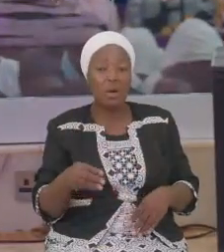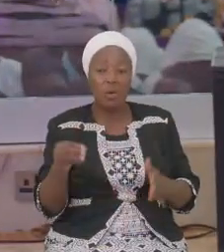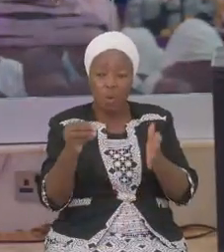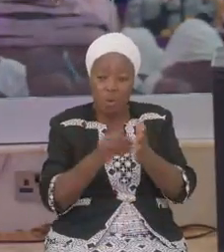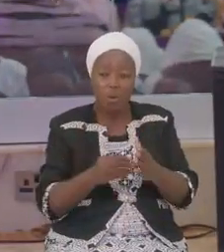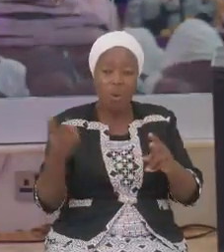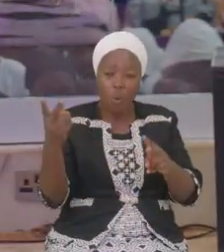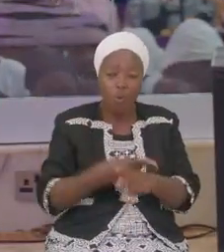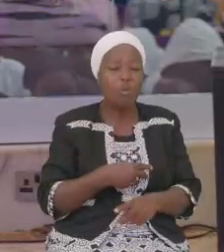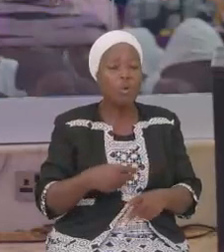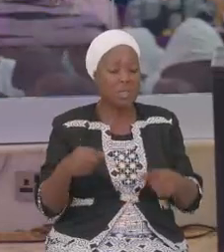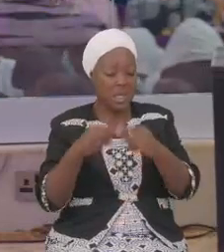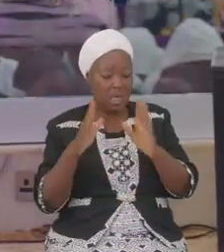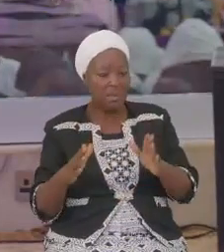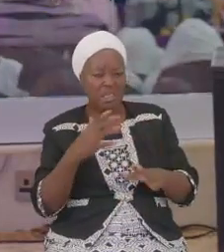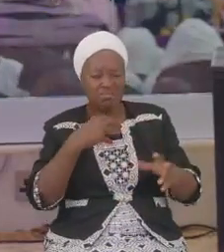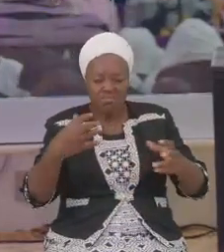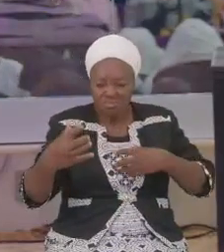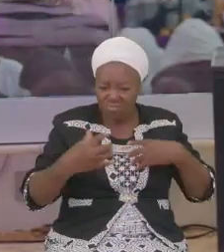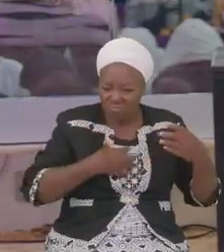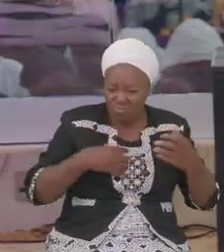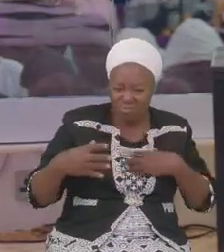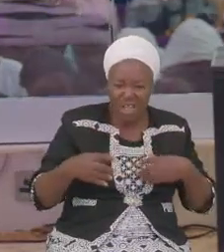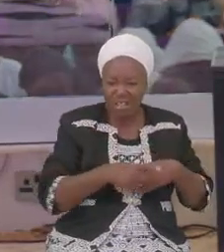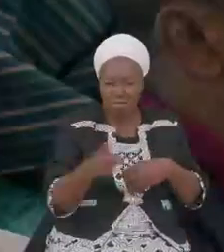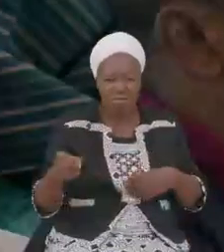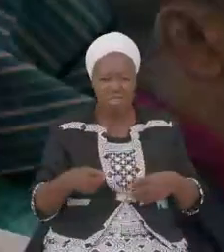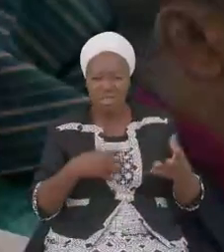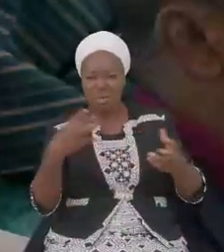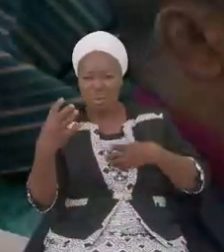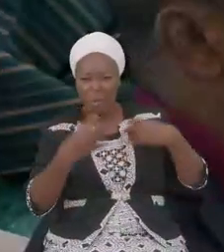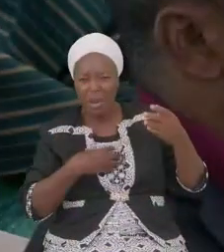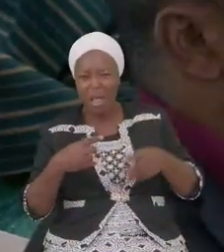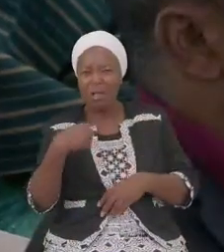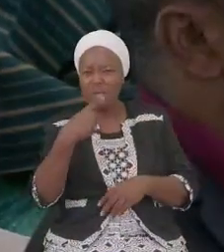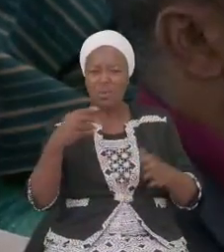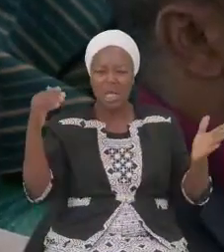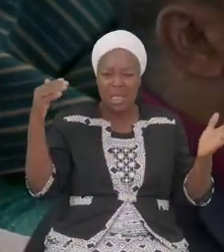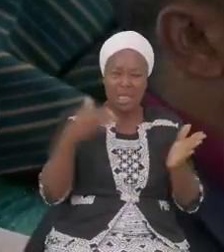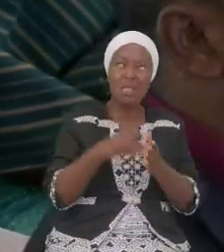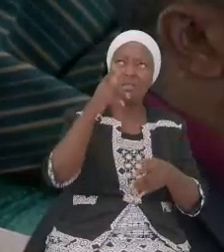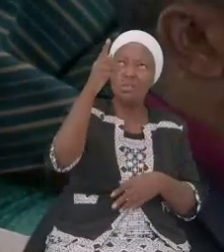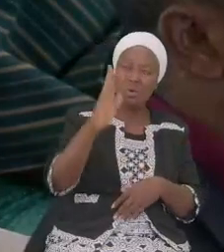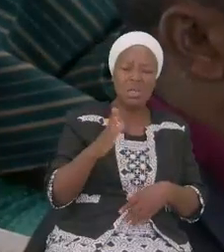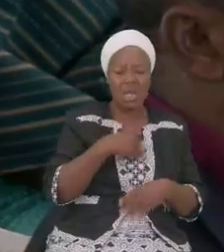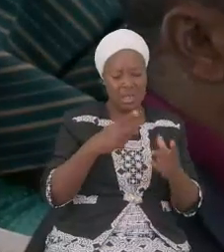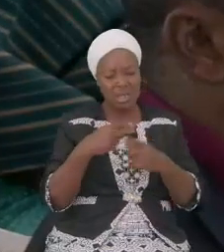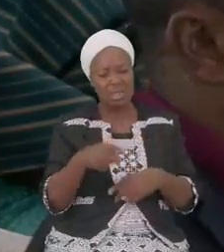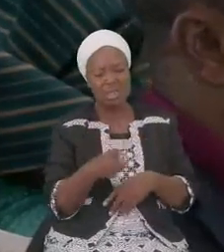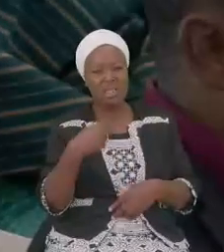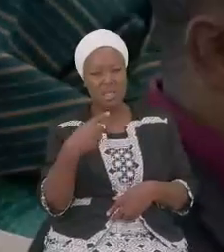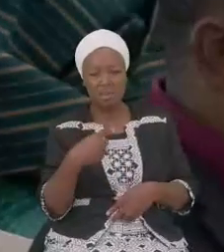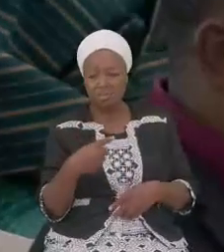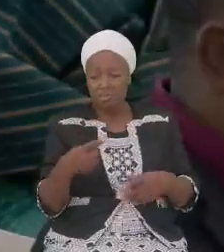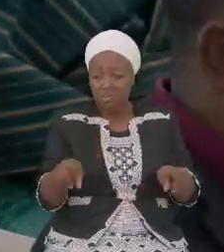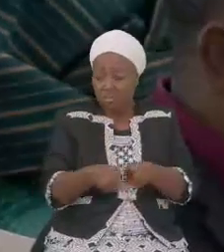murmured, they grumbled, they complained, they spoke against God, and they said, well, even